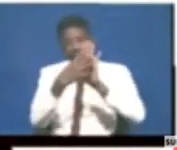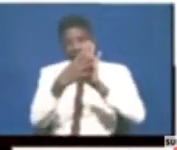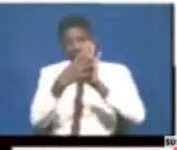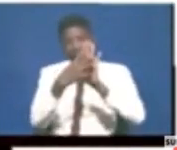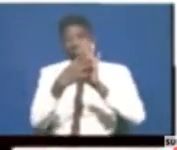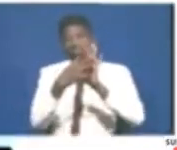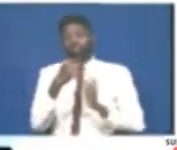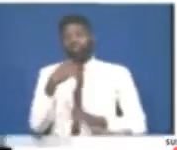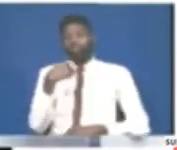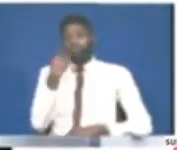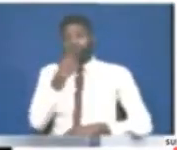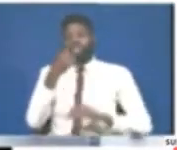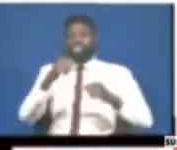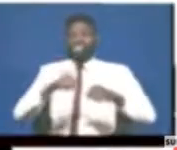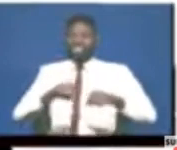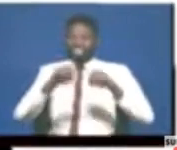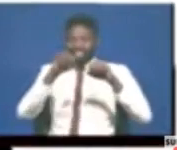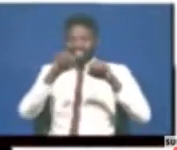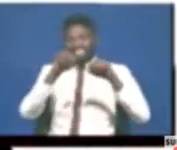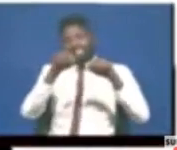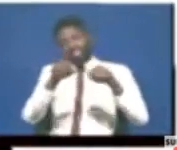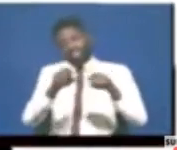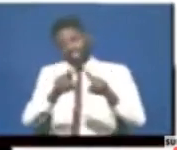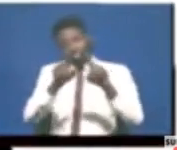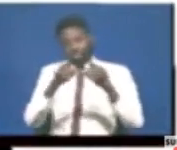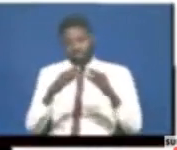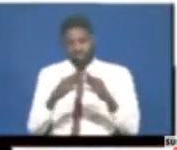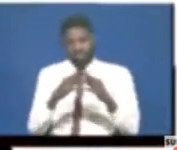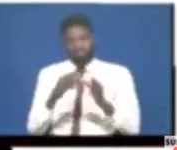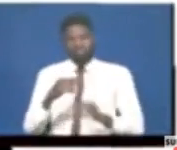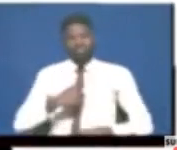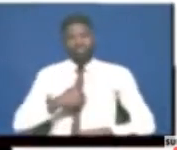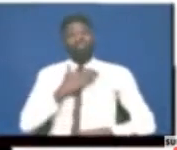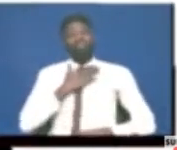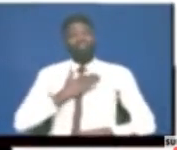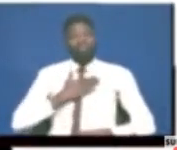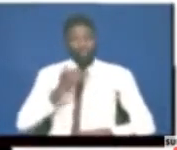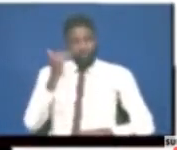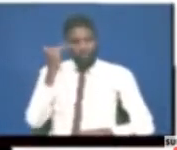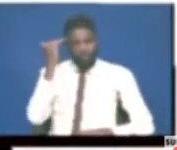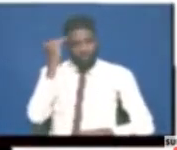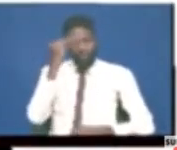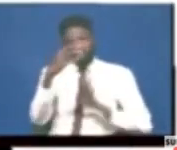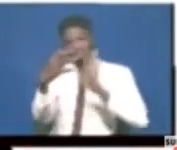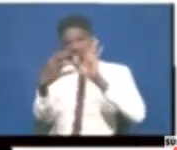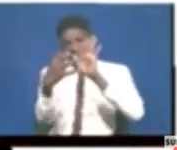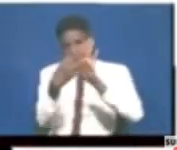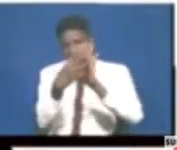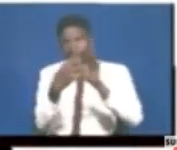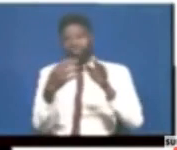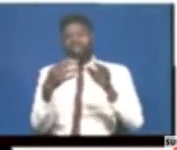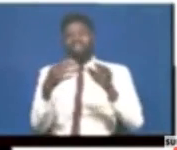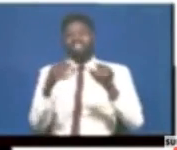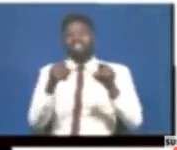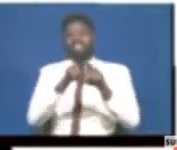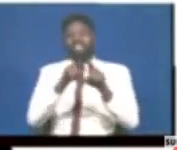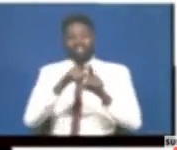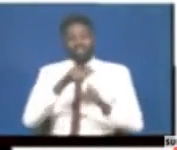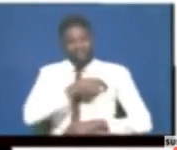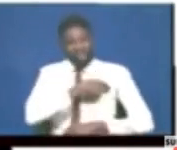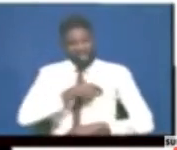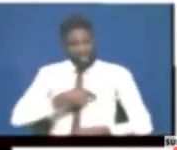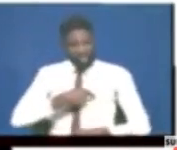to know whether he was gazetted as an agent of the commission or he